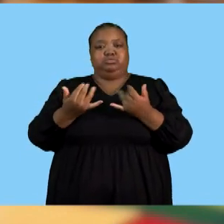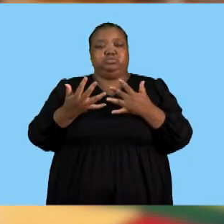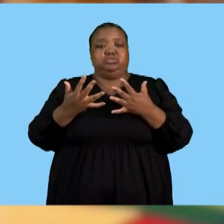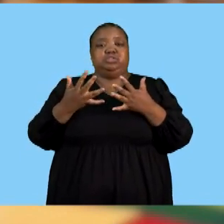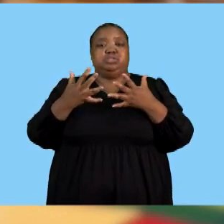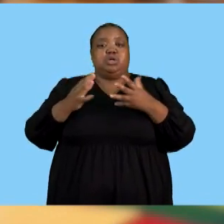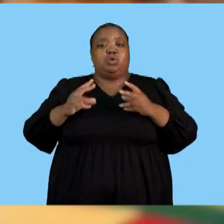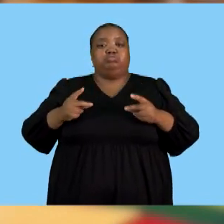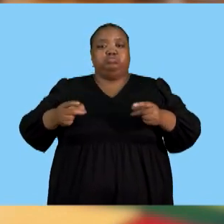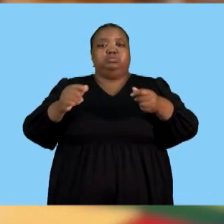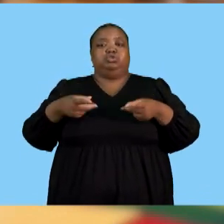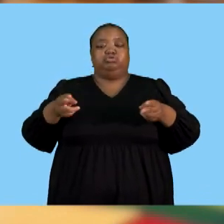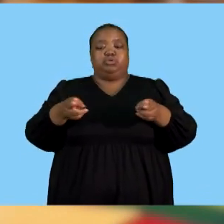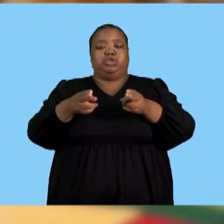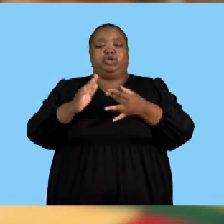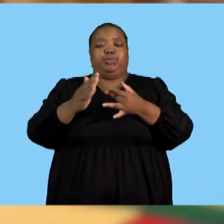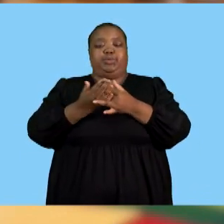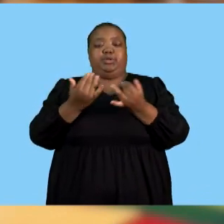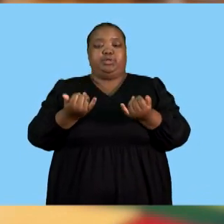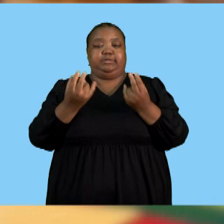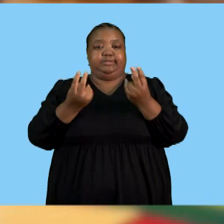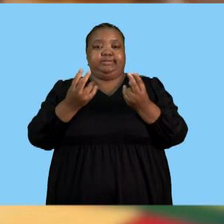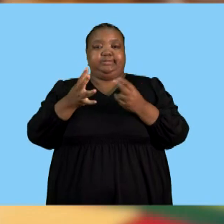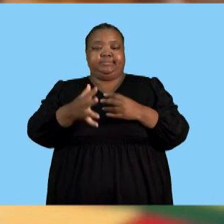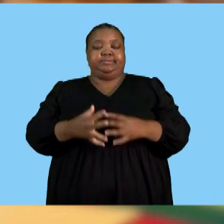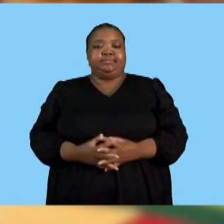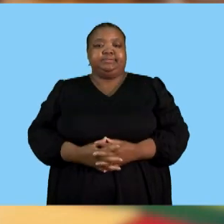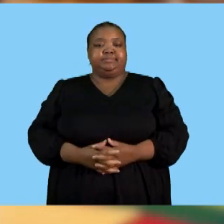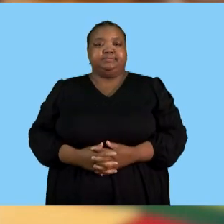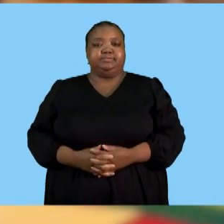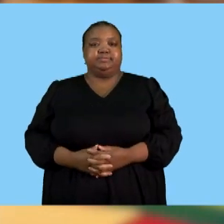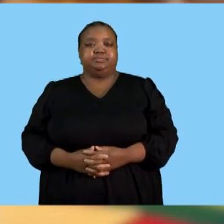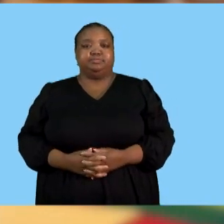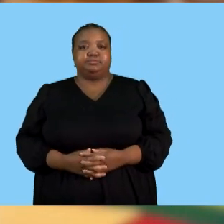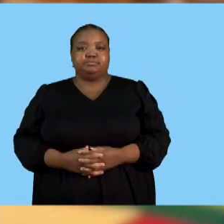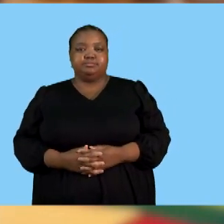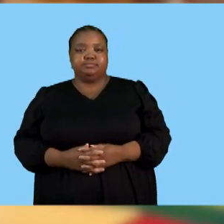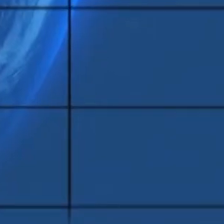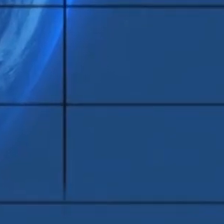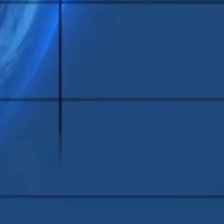application questions, we're just going to quickly go for a short break and I will see you just after this.